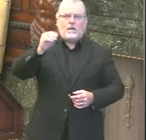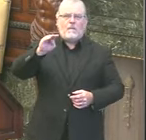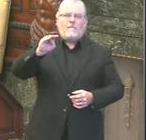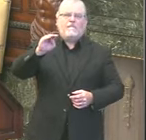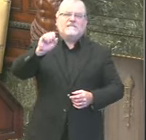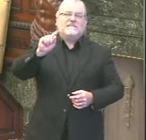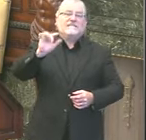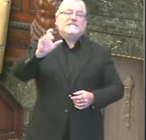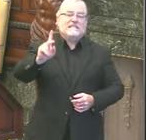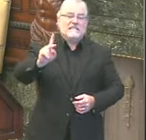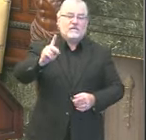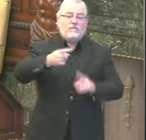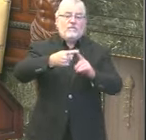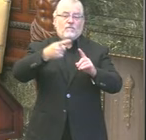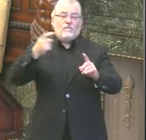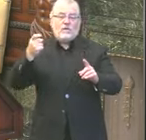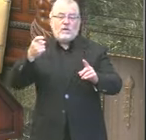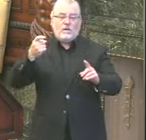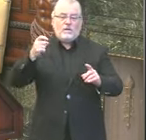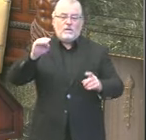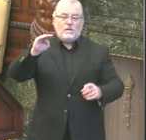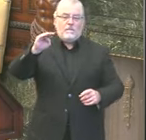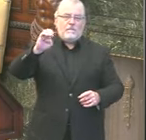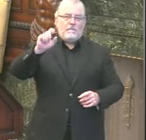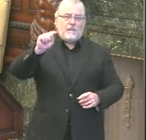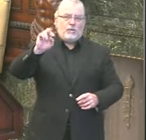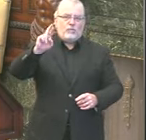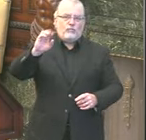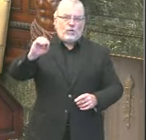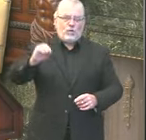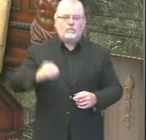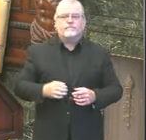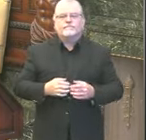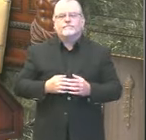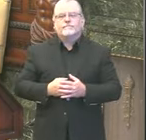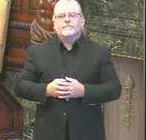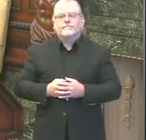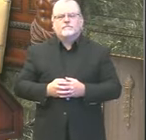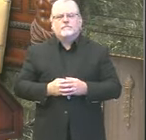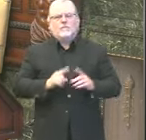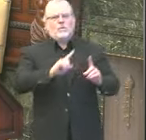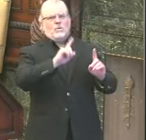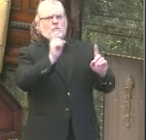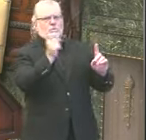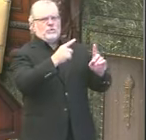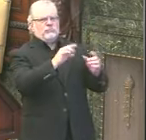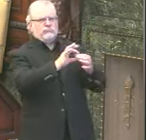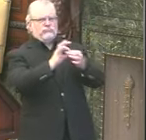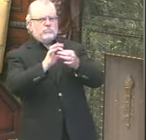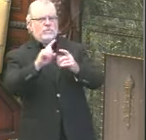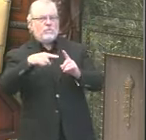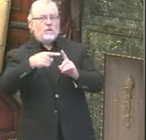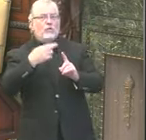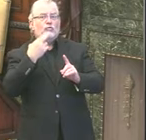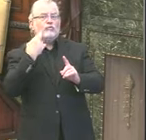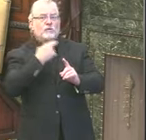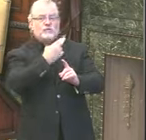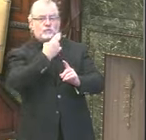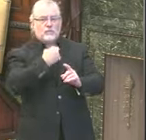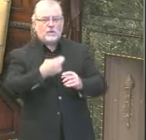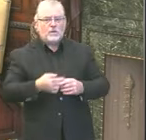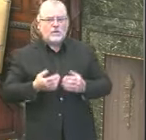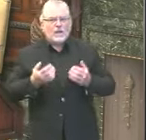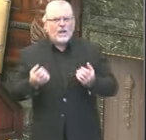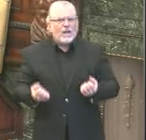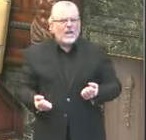Yes, my question is about the restaurants. how many restaurants or bars have